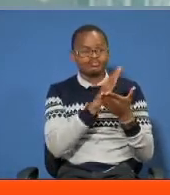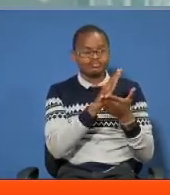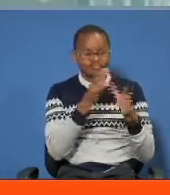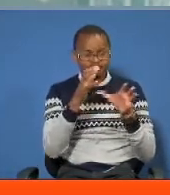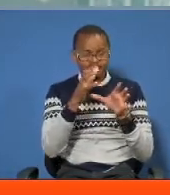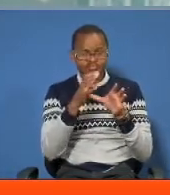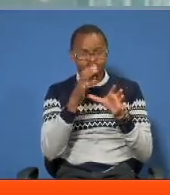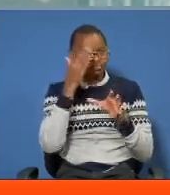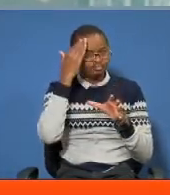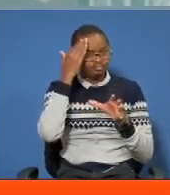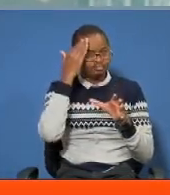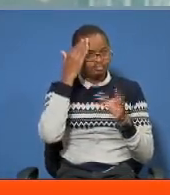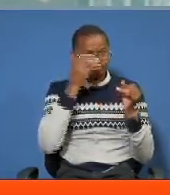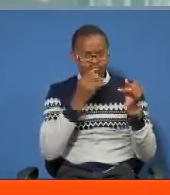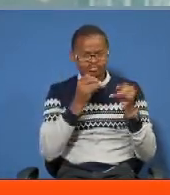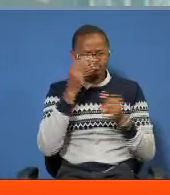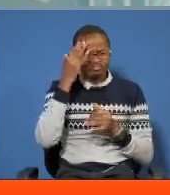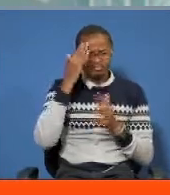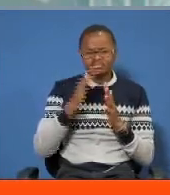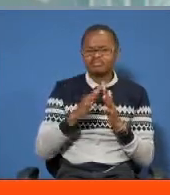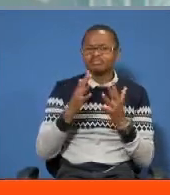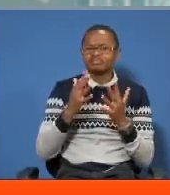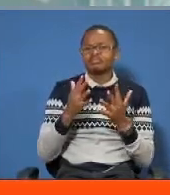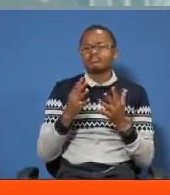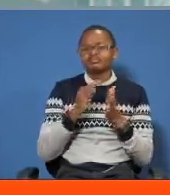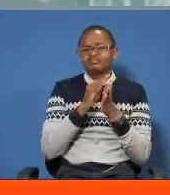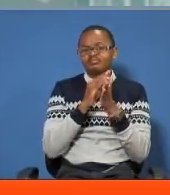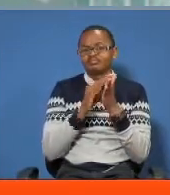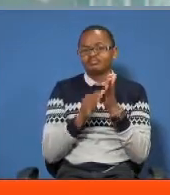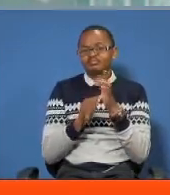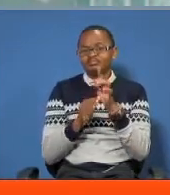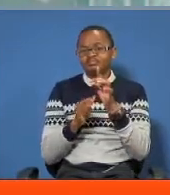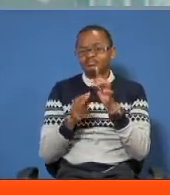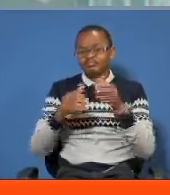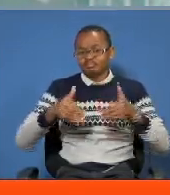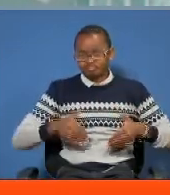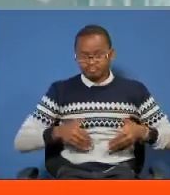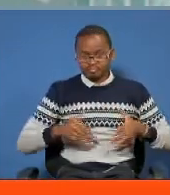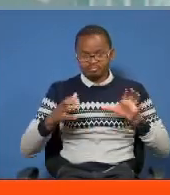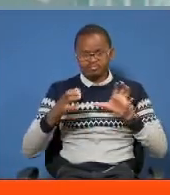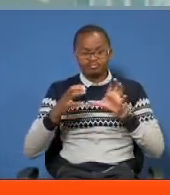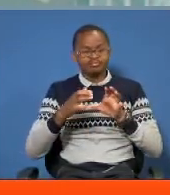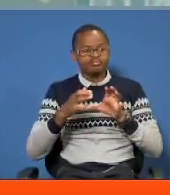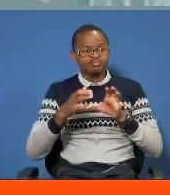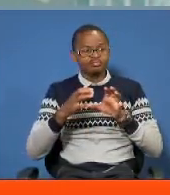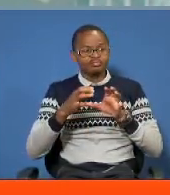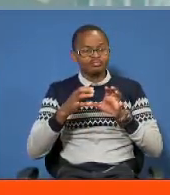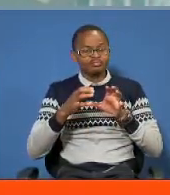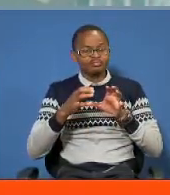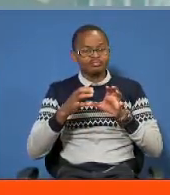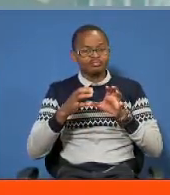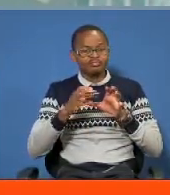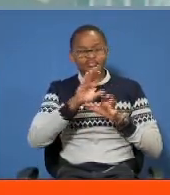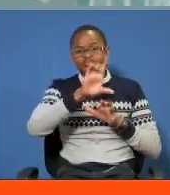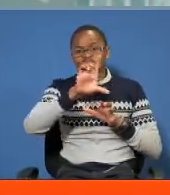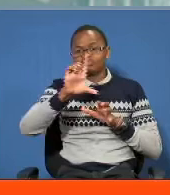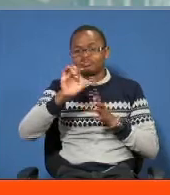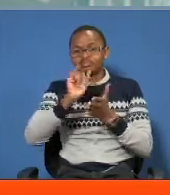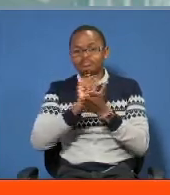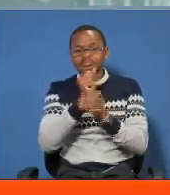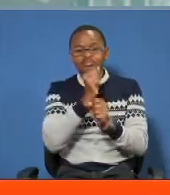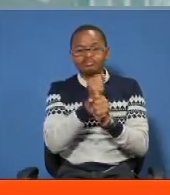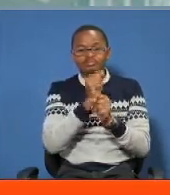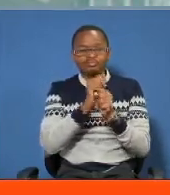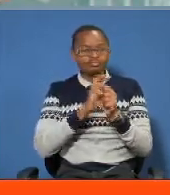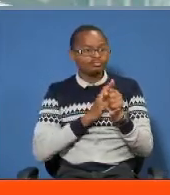And part of the reason why the agency was also established was to try and figure out how to address those kind of issues. Now, it's a young agency, of course, and we're building the systems to enable